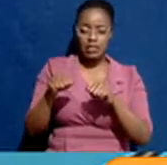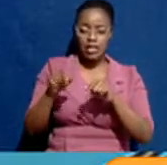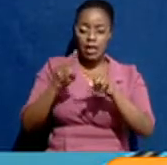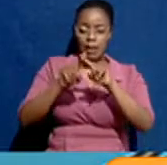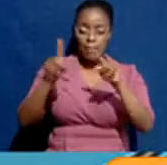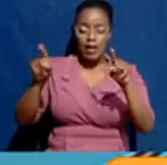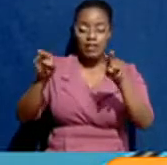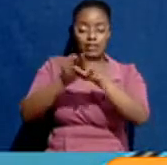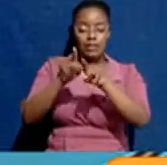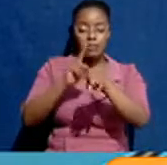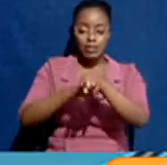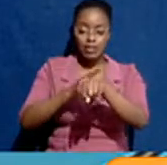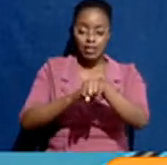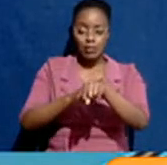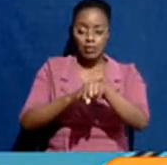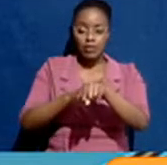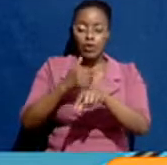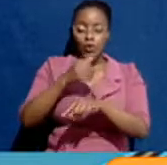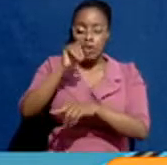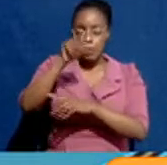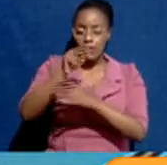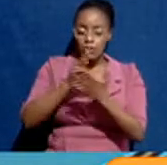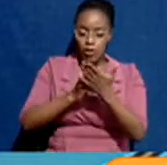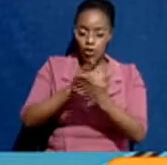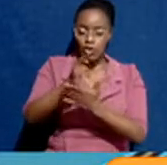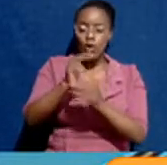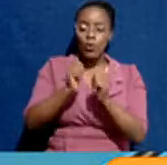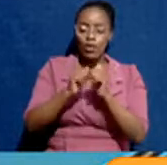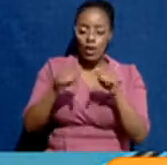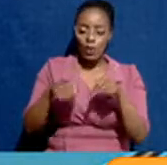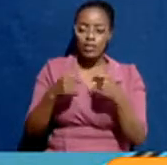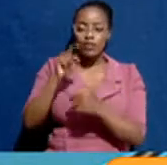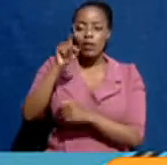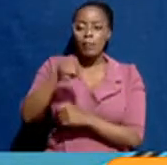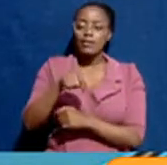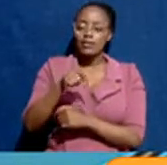But at the same time, we have to be honest also with ourselves.